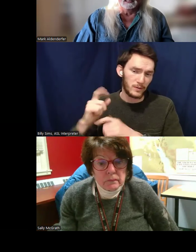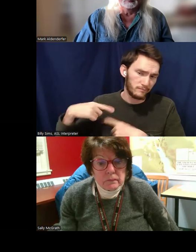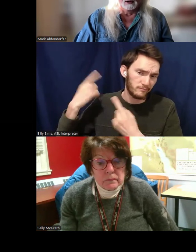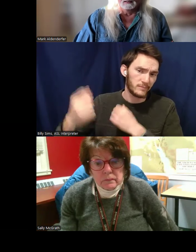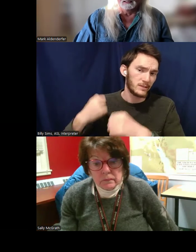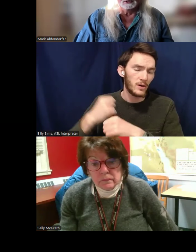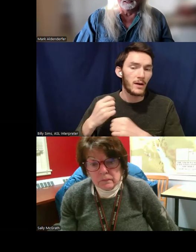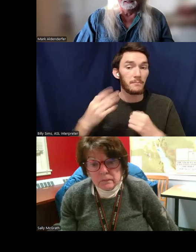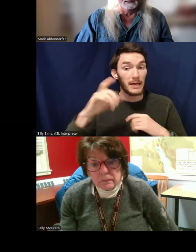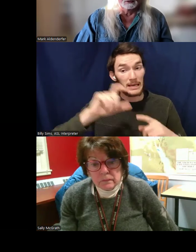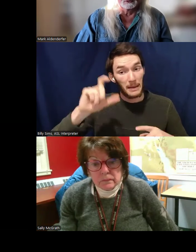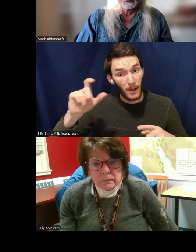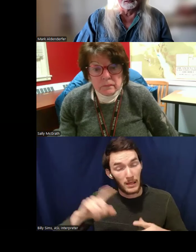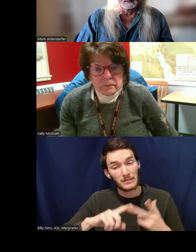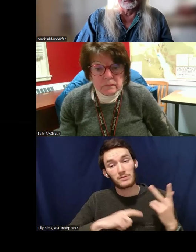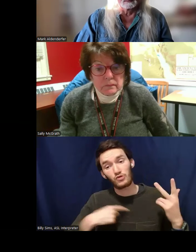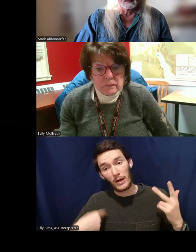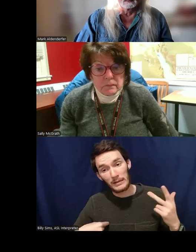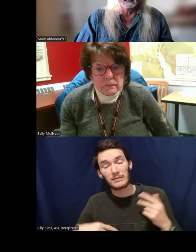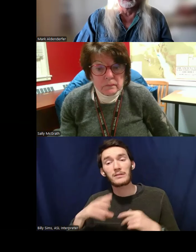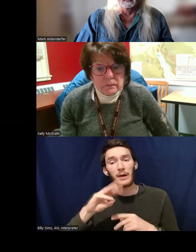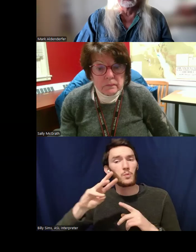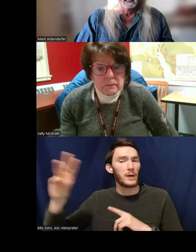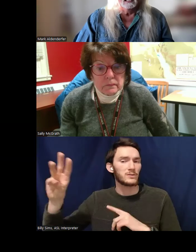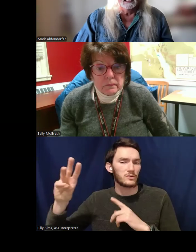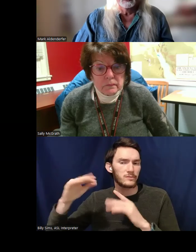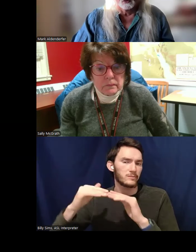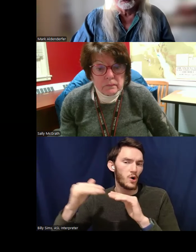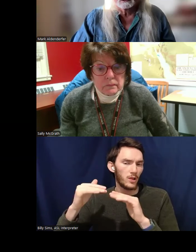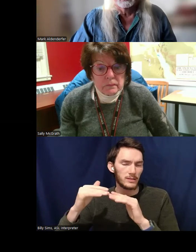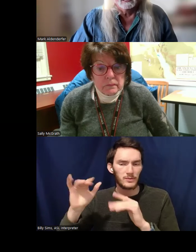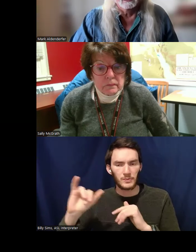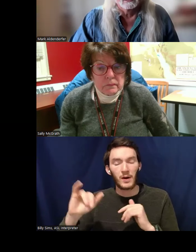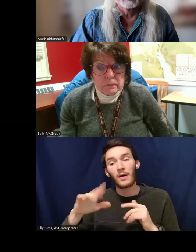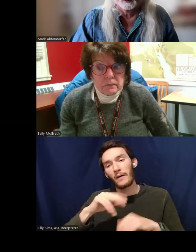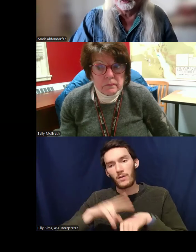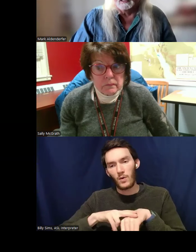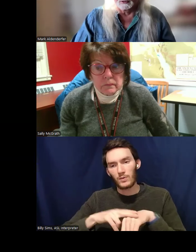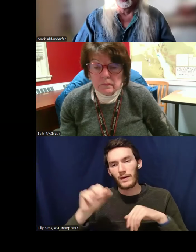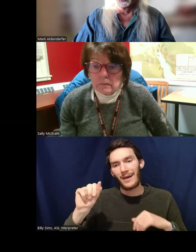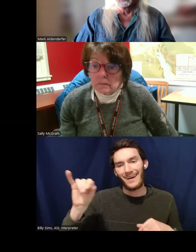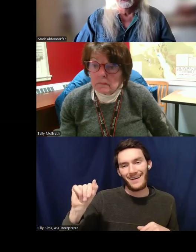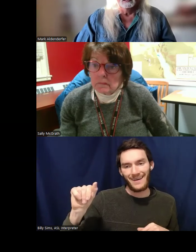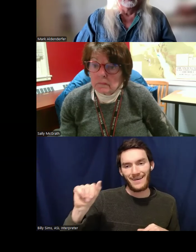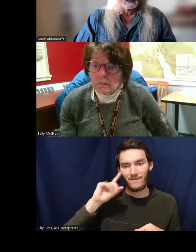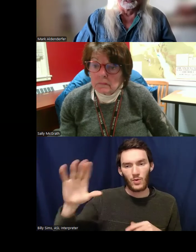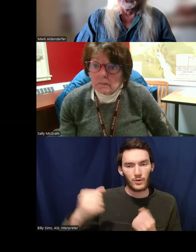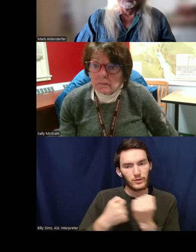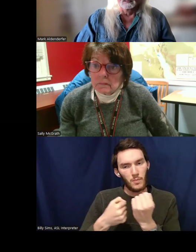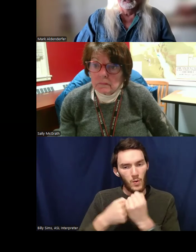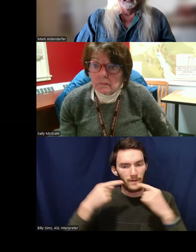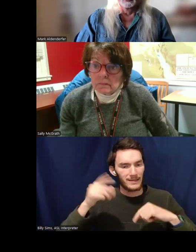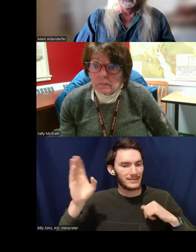as many Nepali, Chinese, and Western colleagues, and of course to the AIA for the support of this